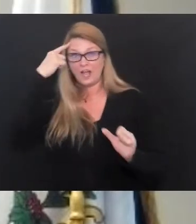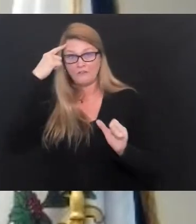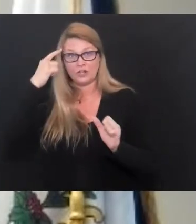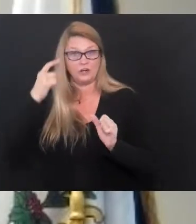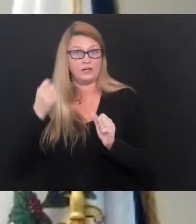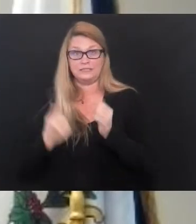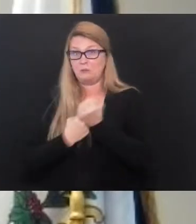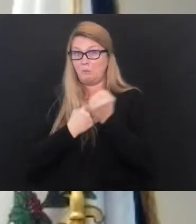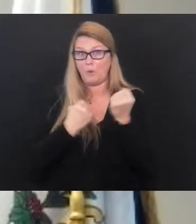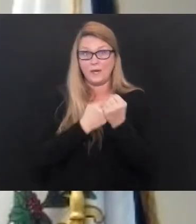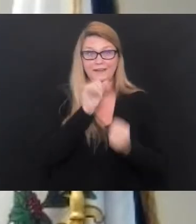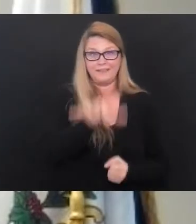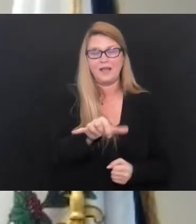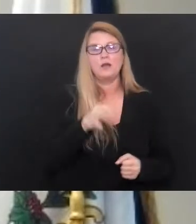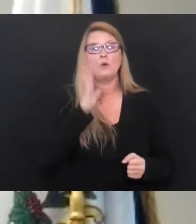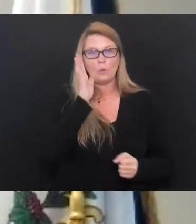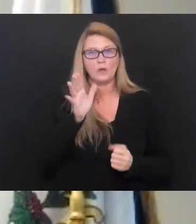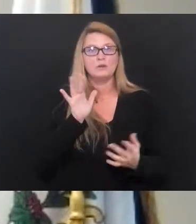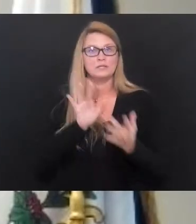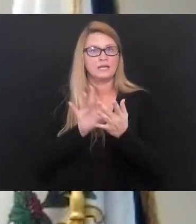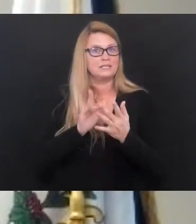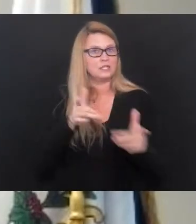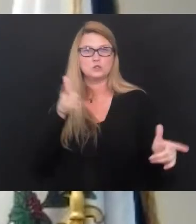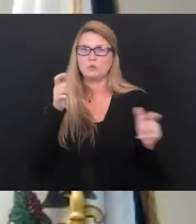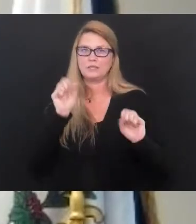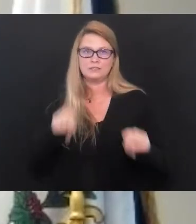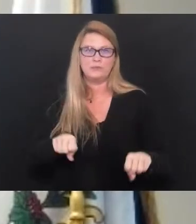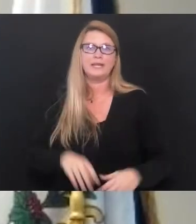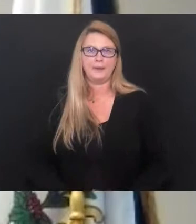on that, and we will get to those folks as quickly as we can.